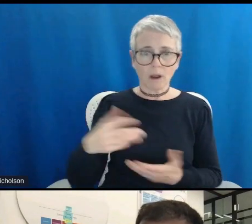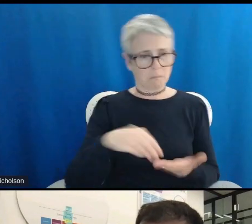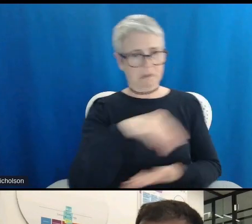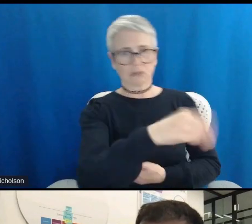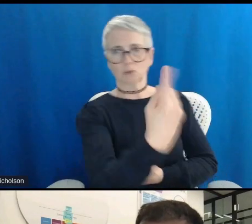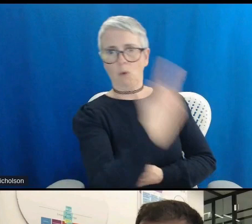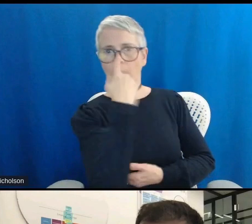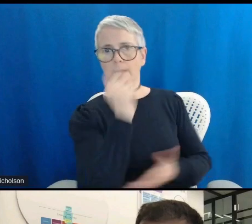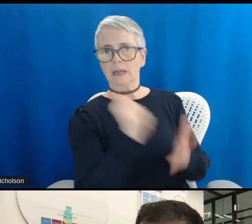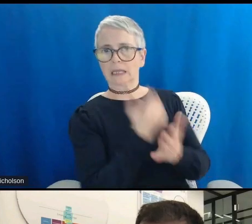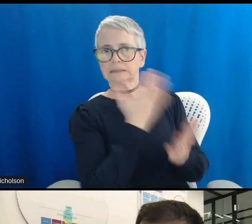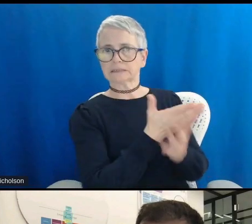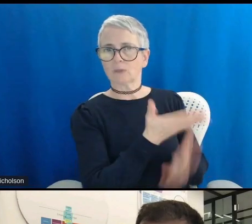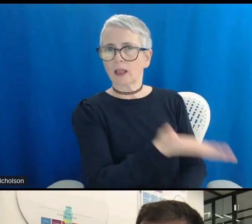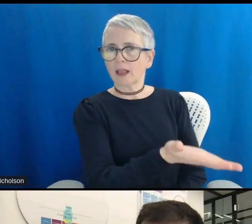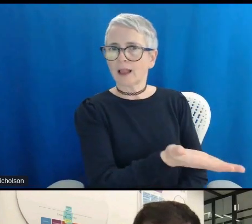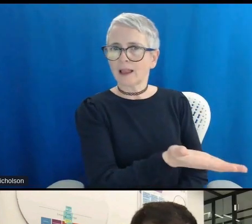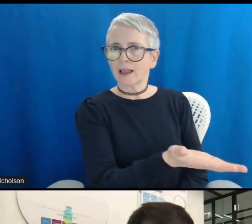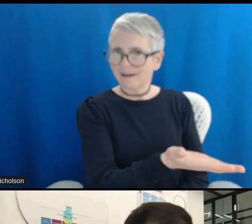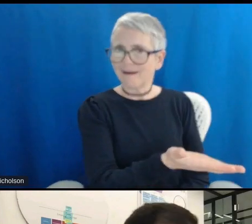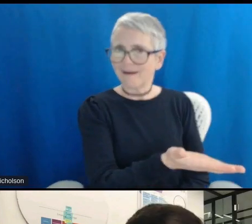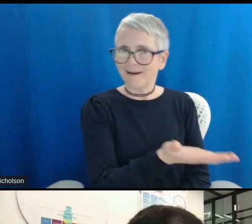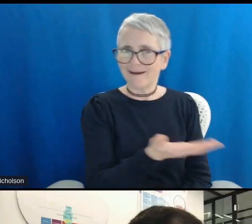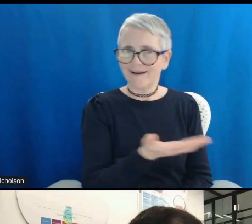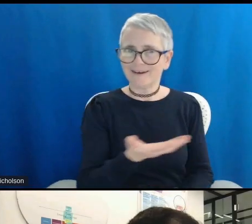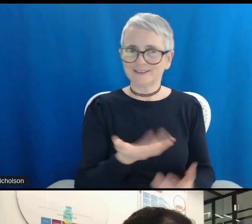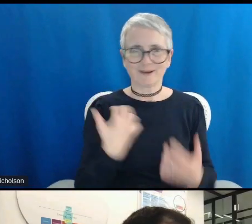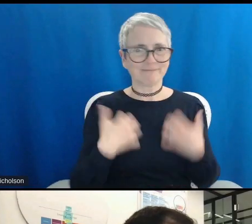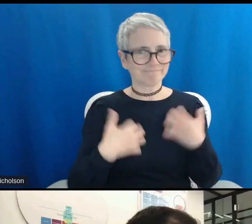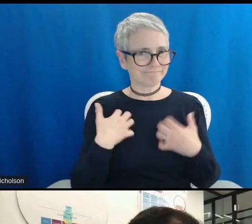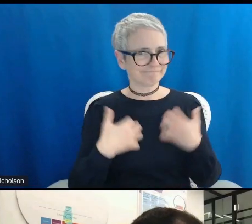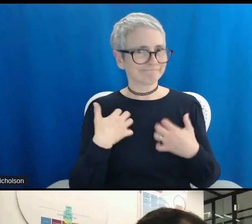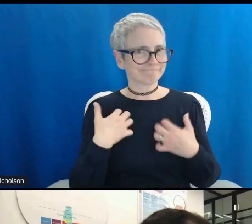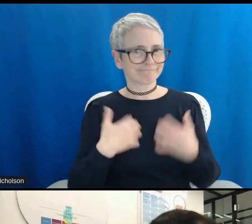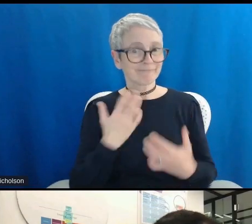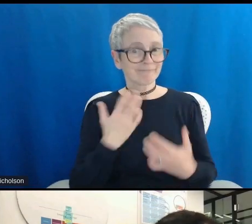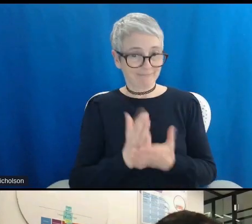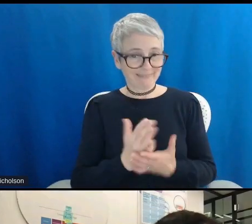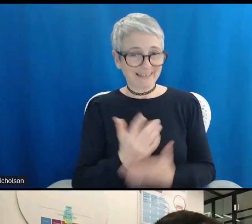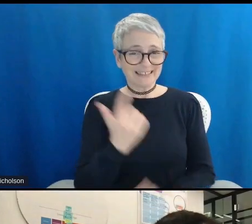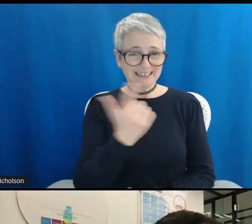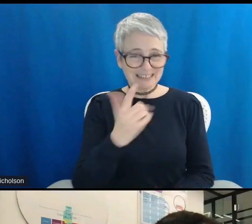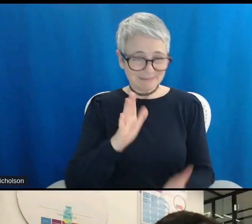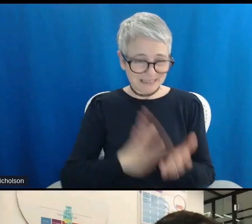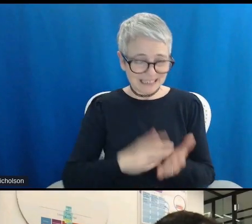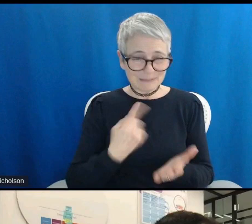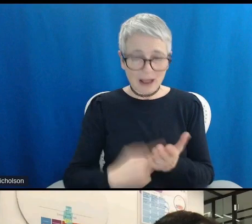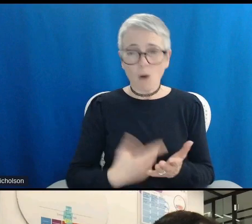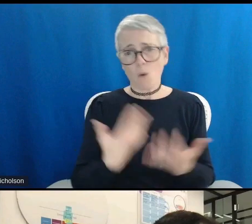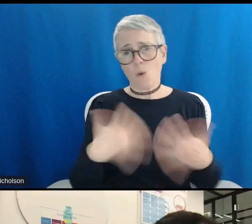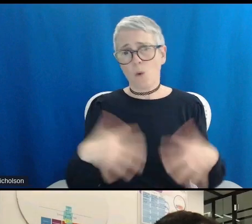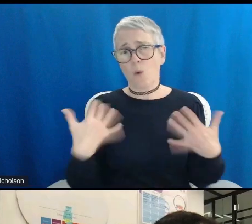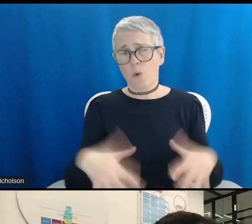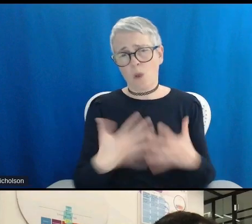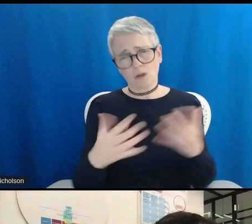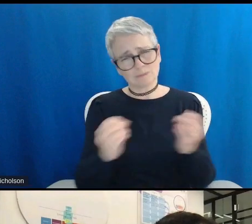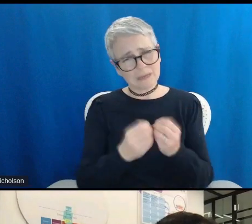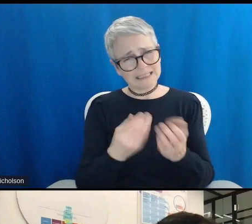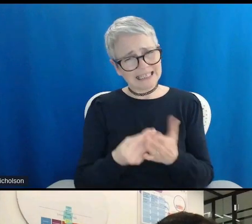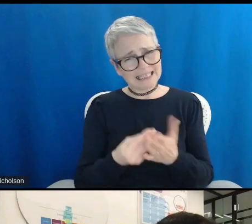accessible competitor, and we call that the click away pound. So there's real money behind this.